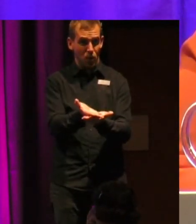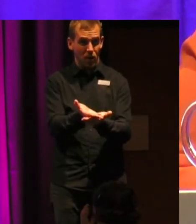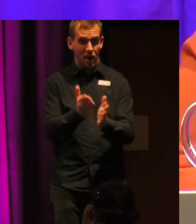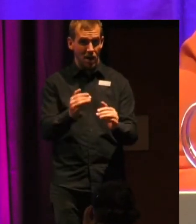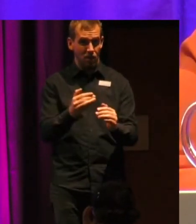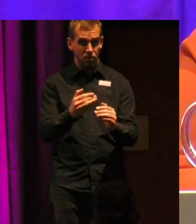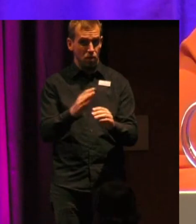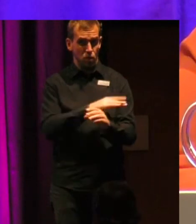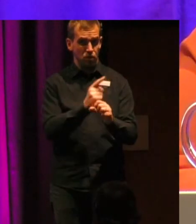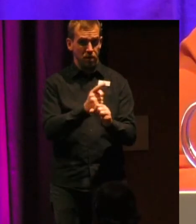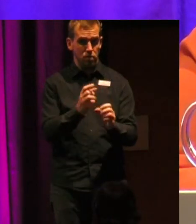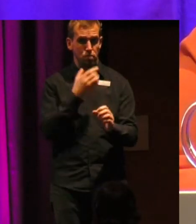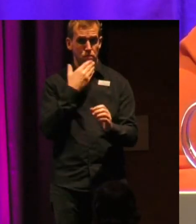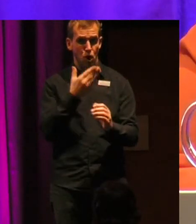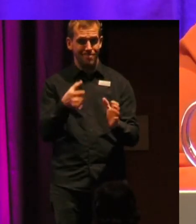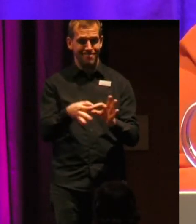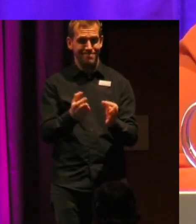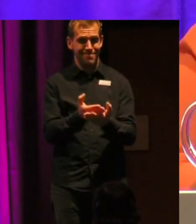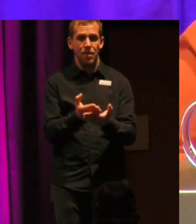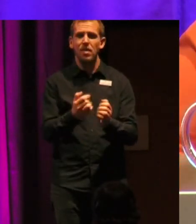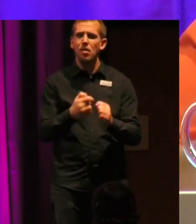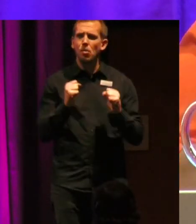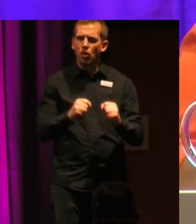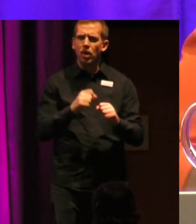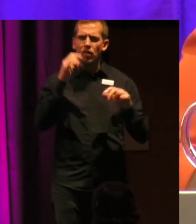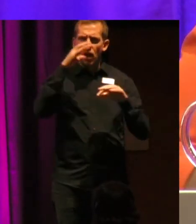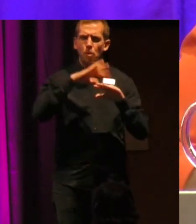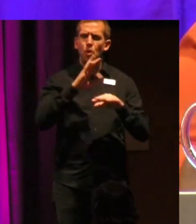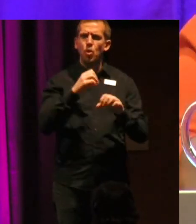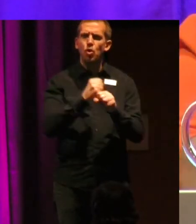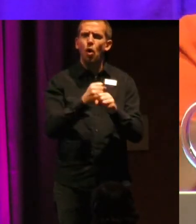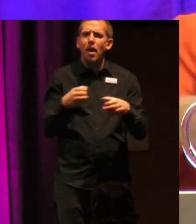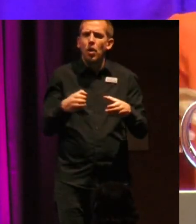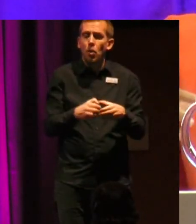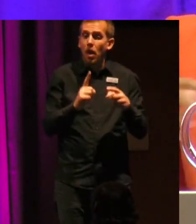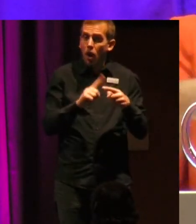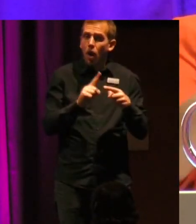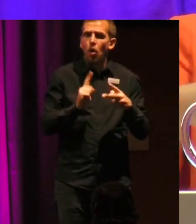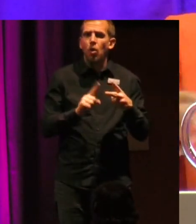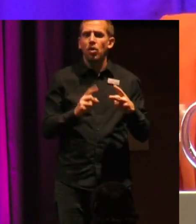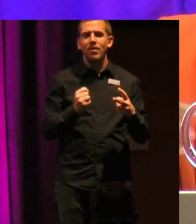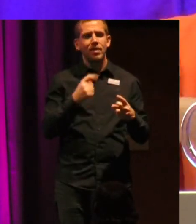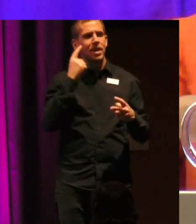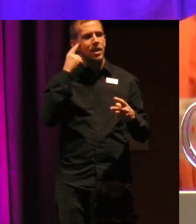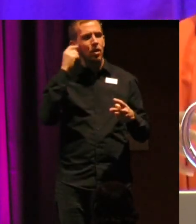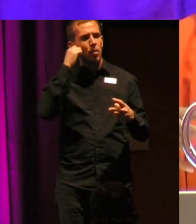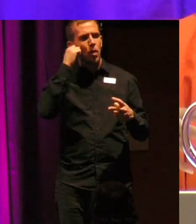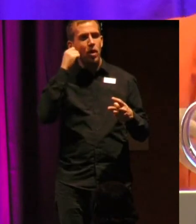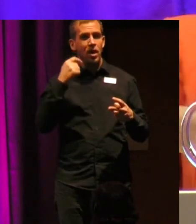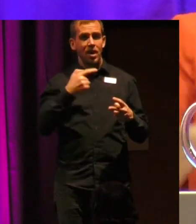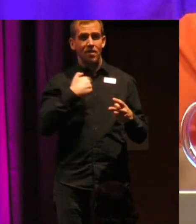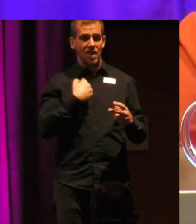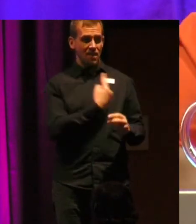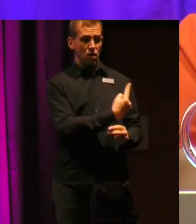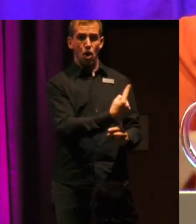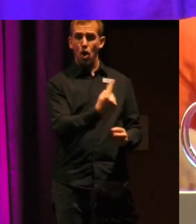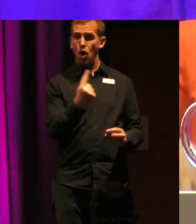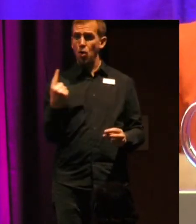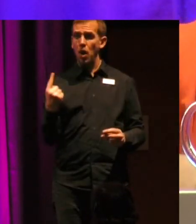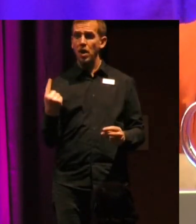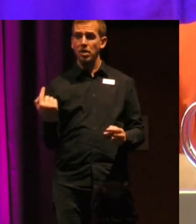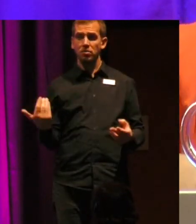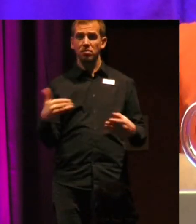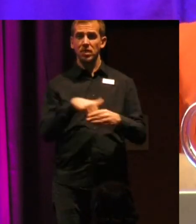so many years, we're going to have to figure out not only how to work together, but I think also to consider all of us as part of our societies